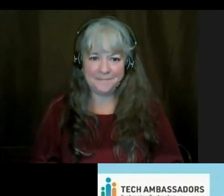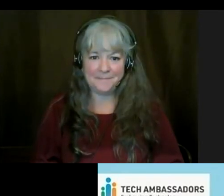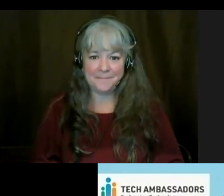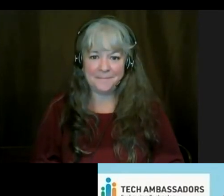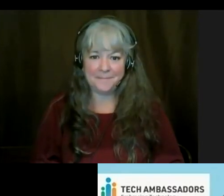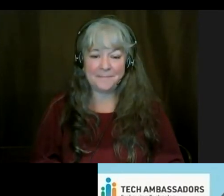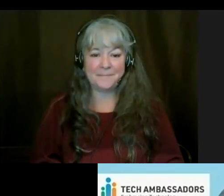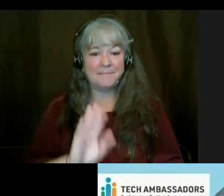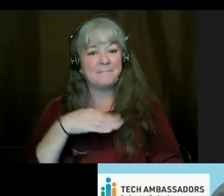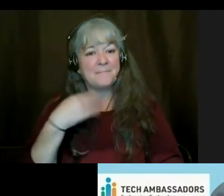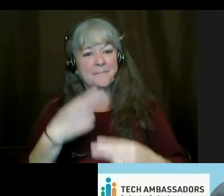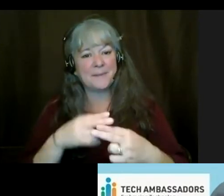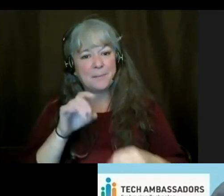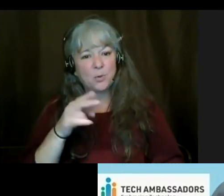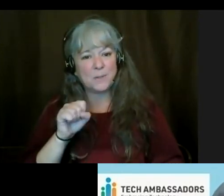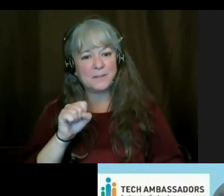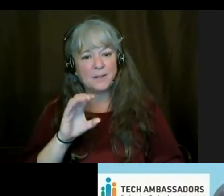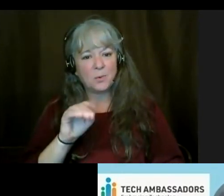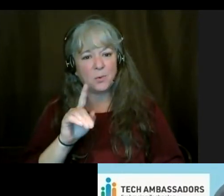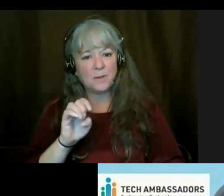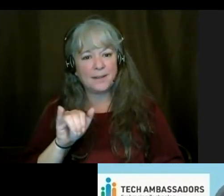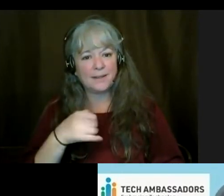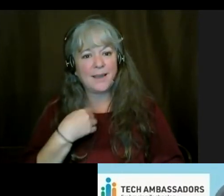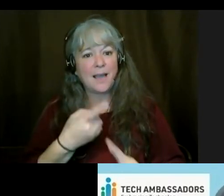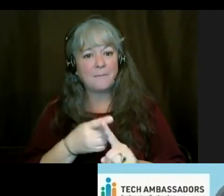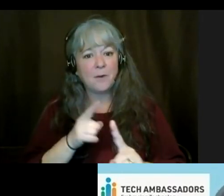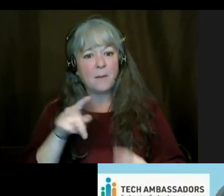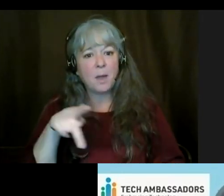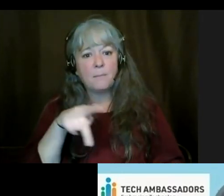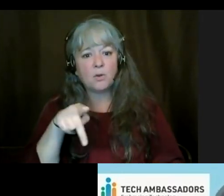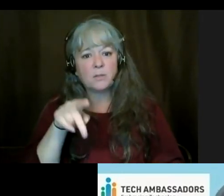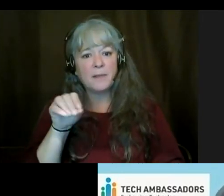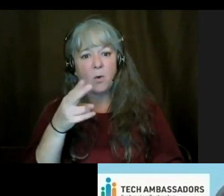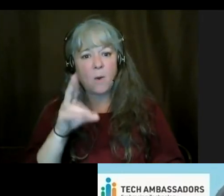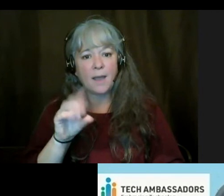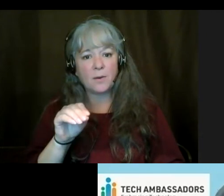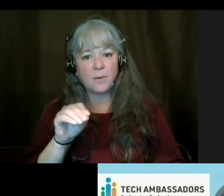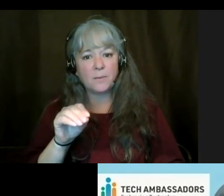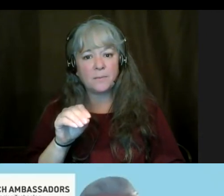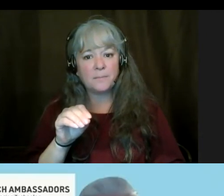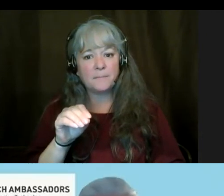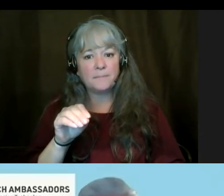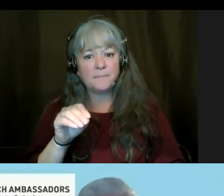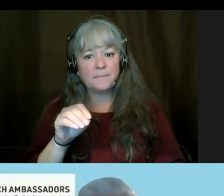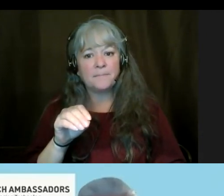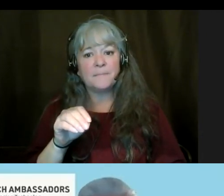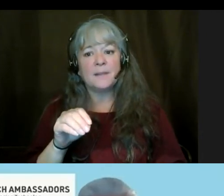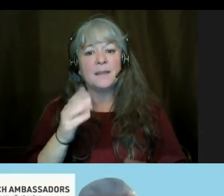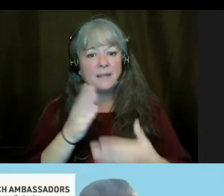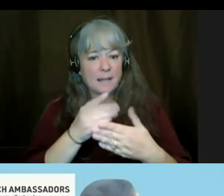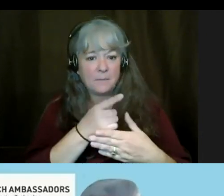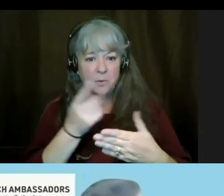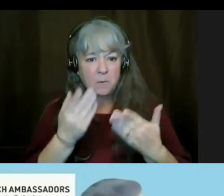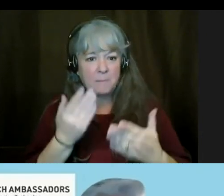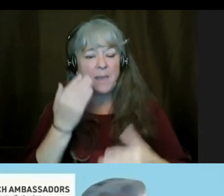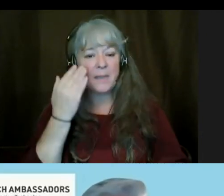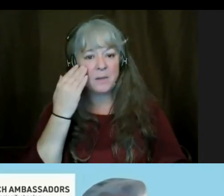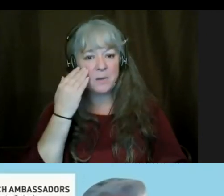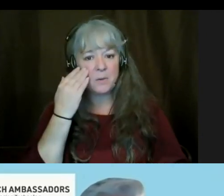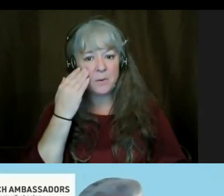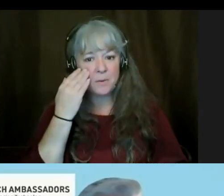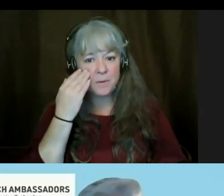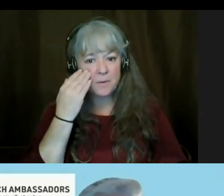Hi, my name is Chris Cooley. I'm from Portsmouth, Ohio. Some of you may know of